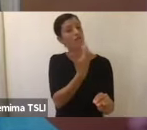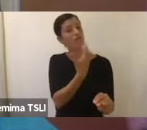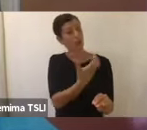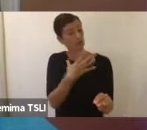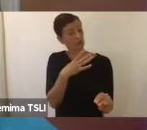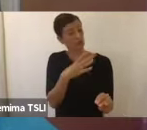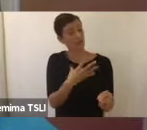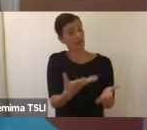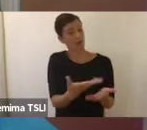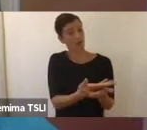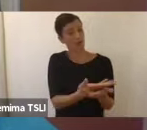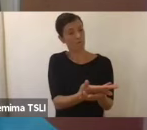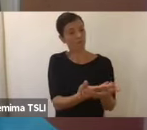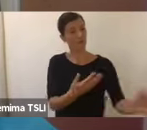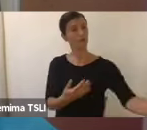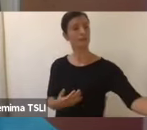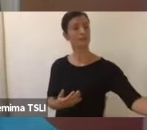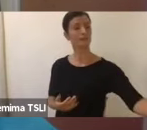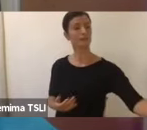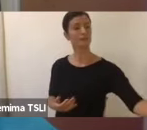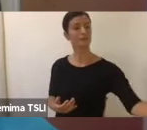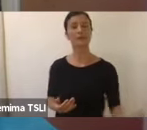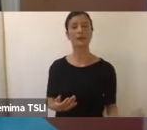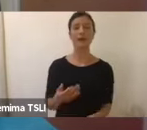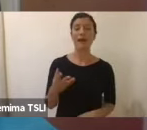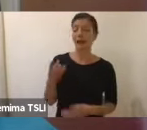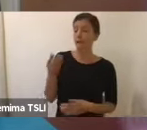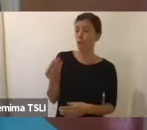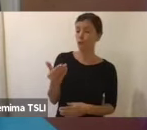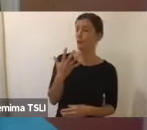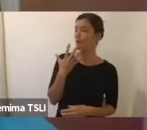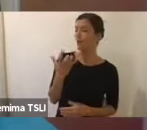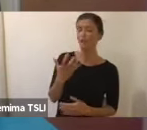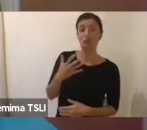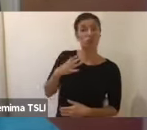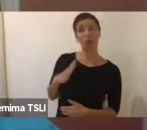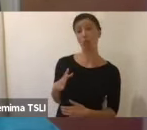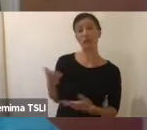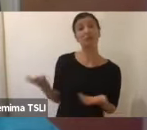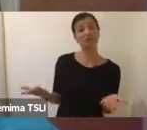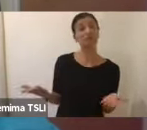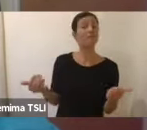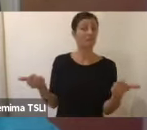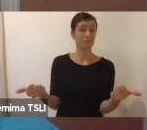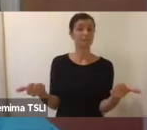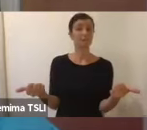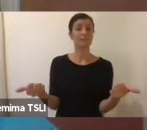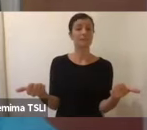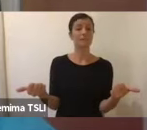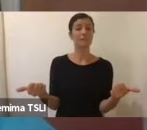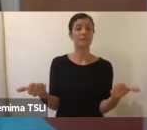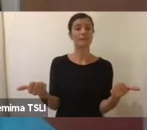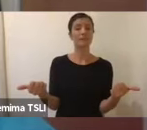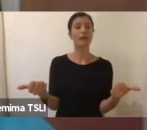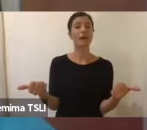think just something that Parami pointed out that on the last panel when it was all BAME, BAME, BICPOP people it